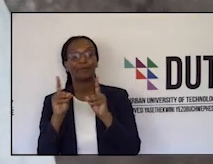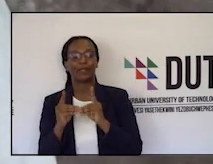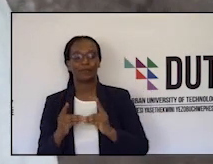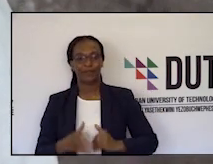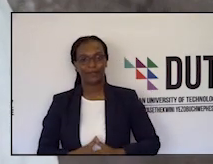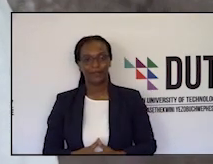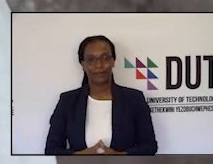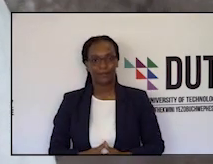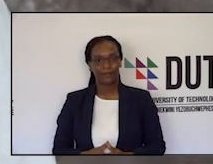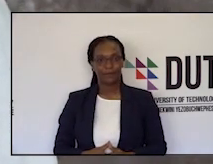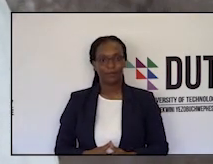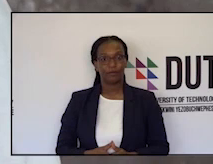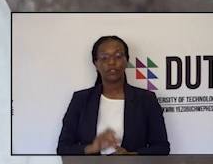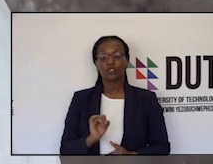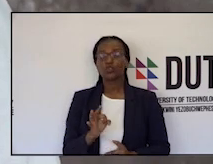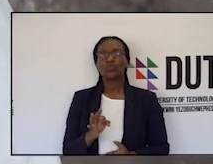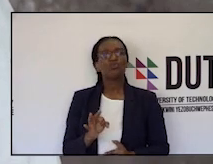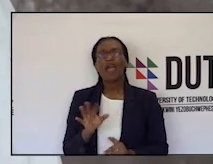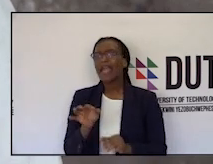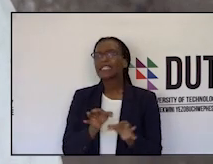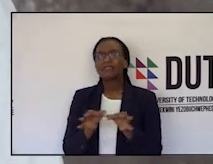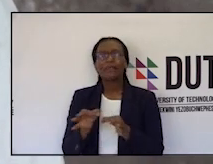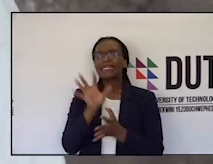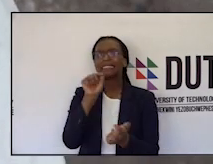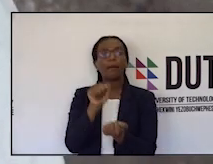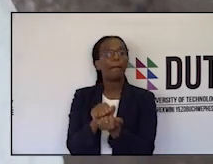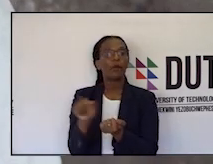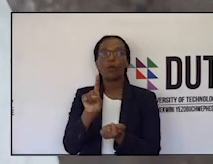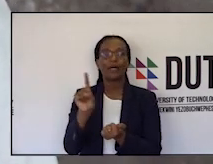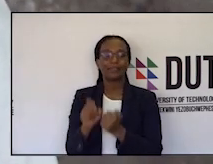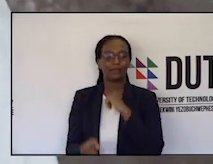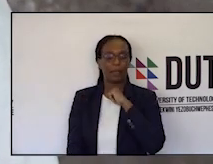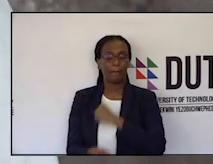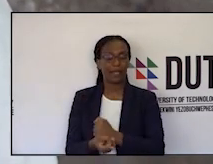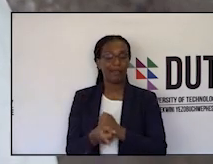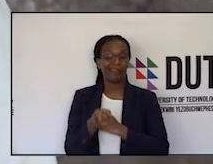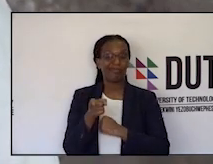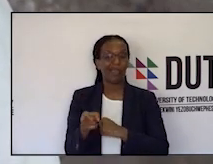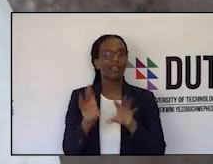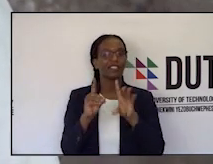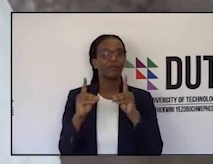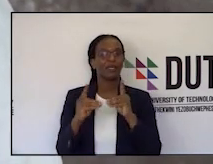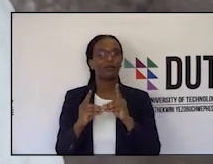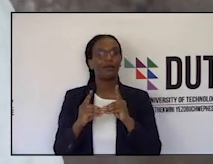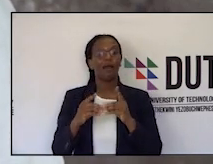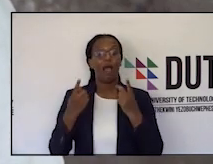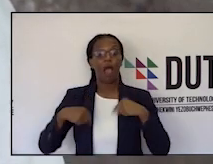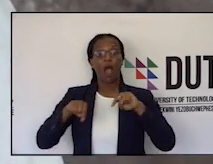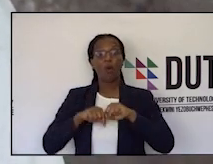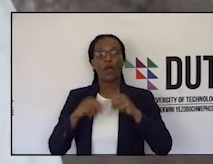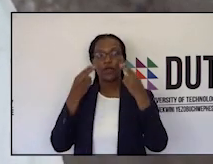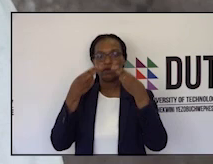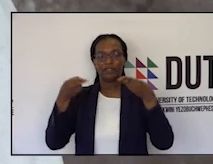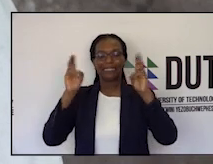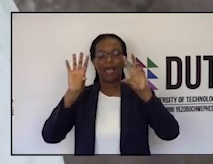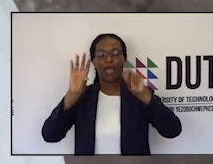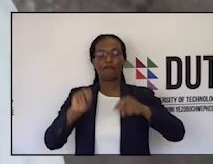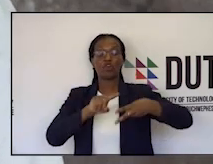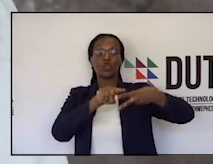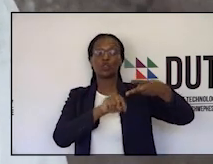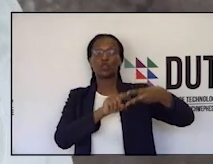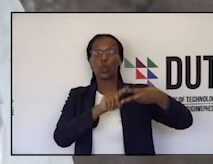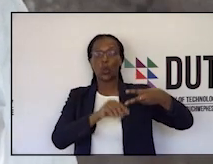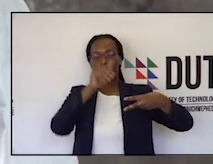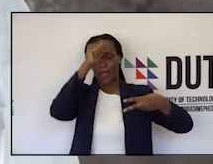Department? To give you a rough explanation of the university is standing on two legs,